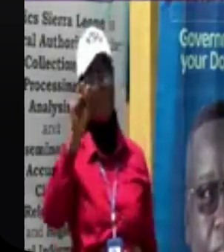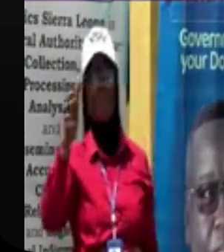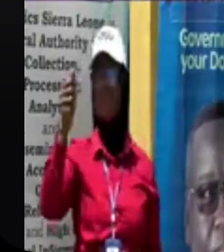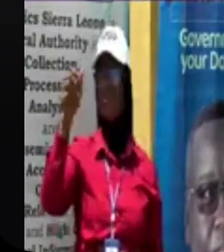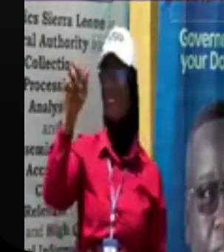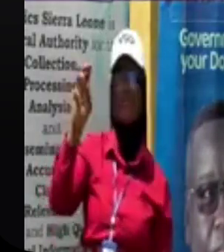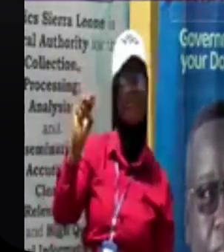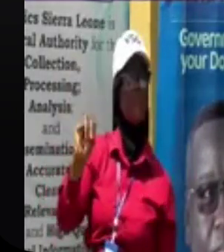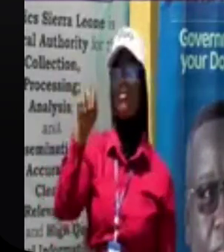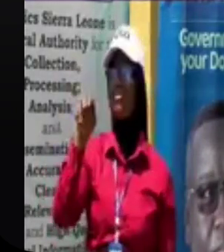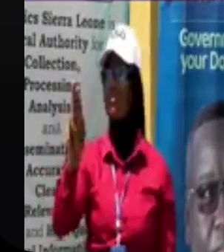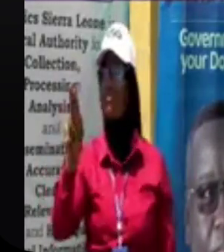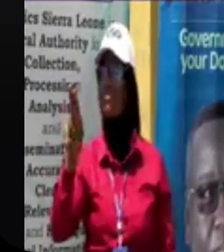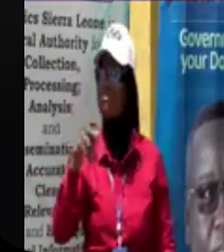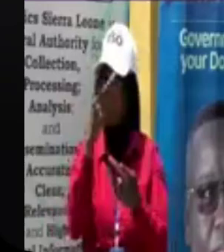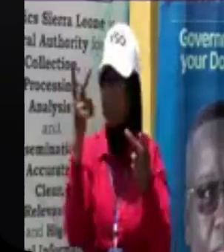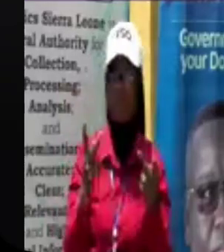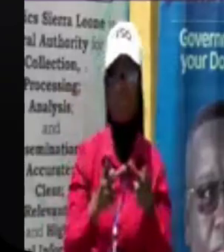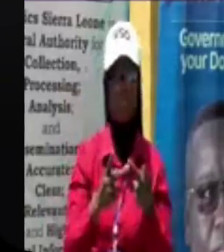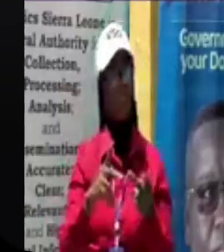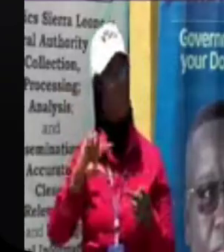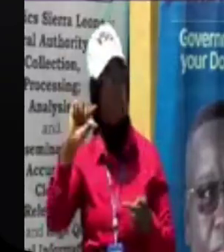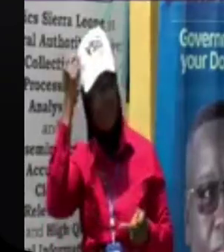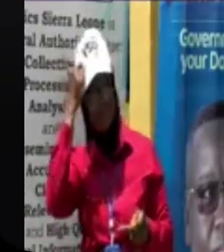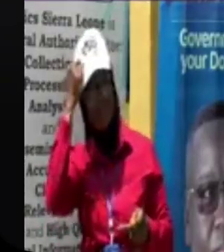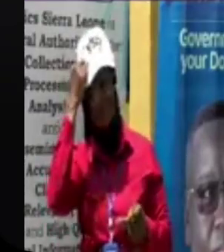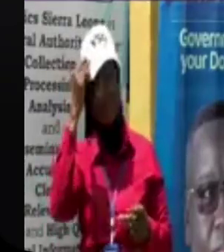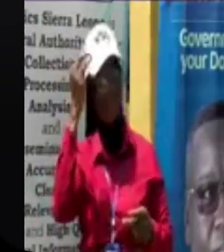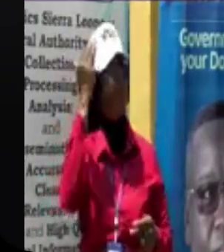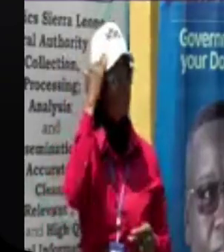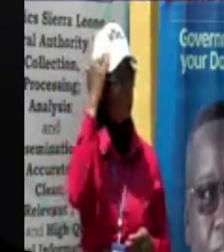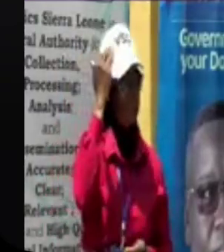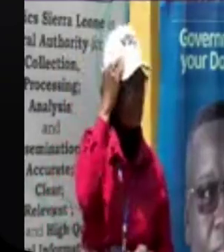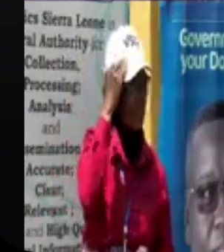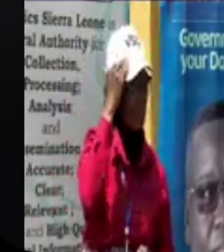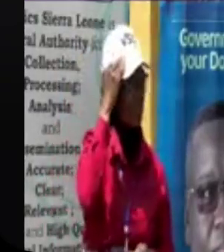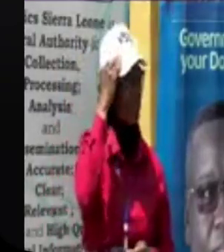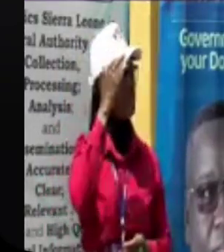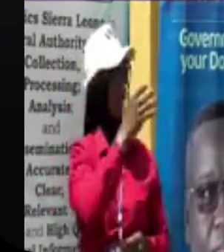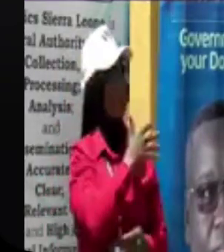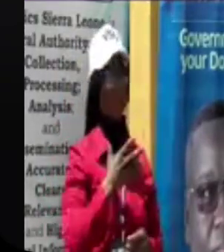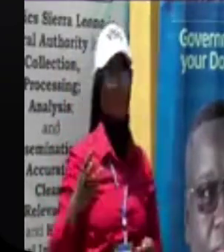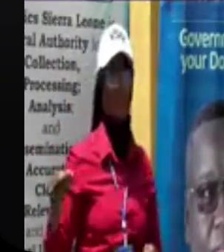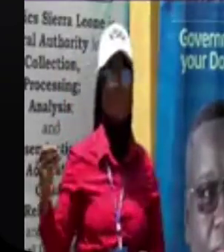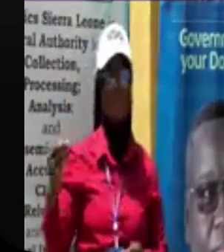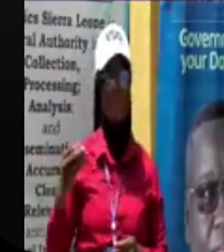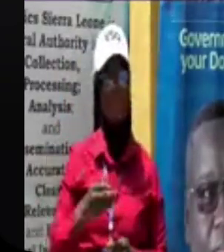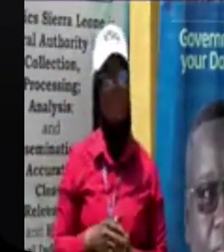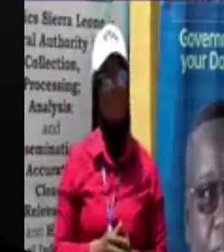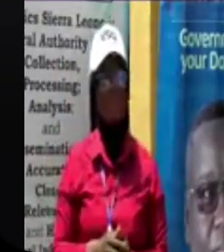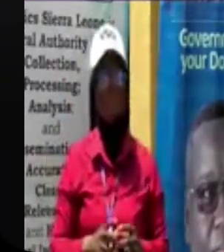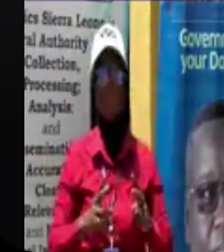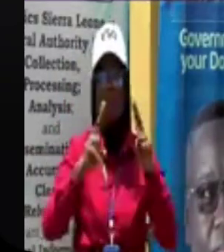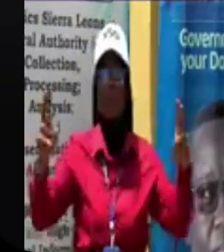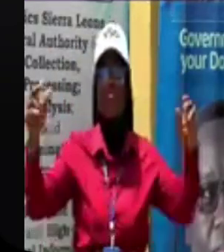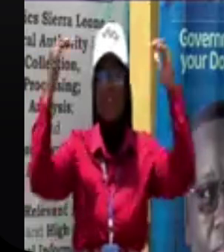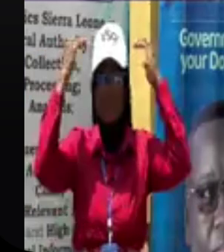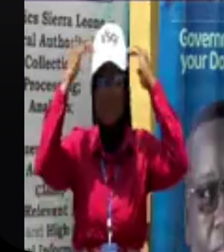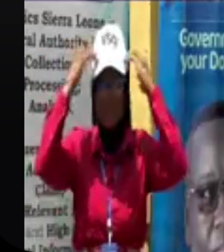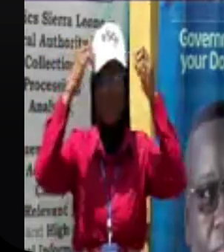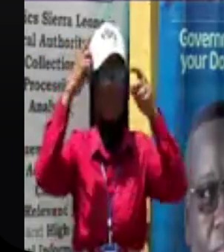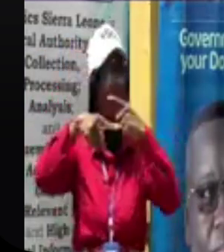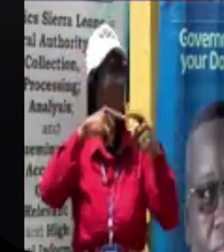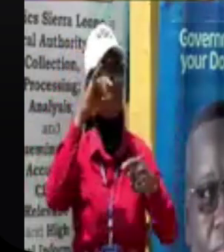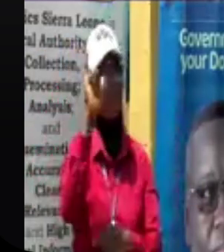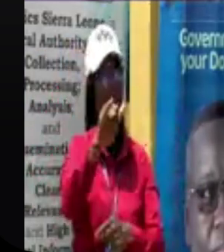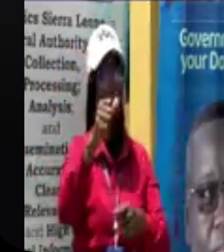He walk Naya as a young man from Ukuna to Tonkolimba. He go end up na even tell Yeliboya. So you know about the issues here and